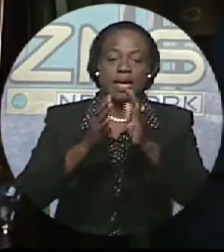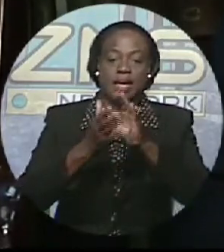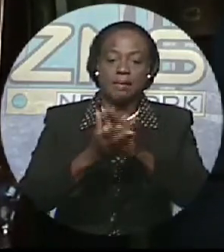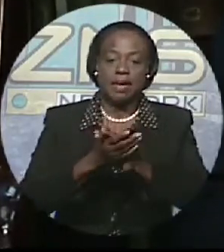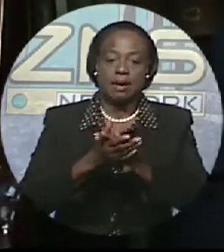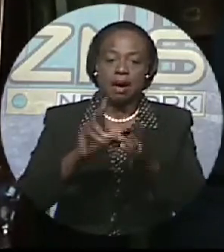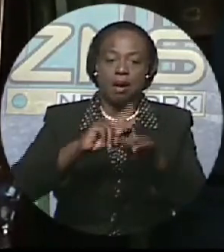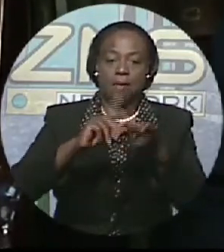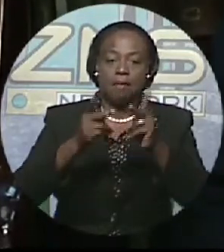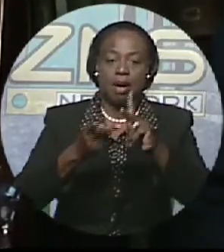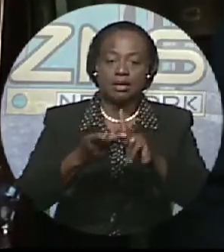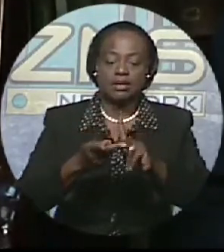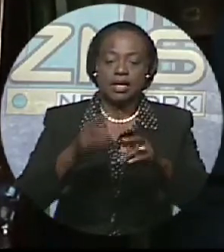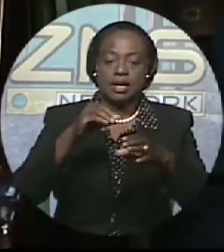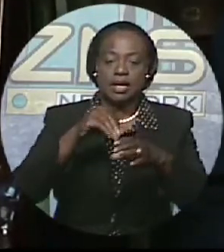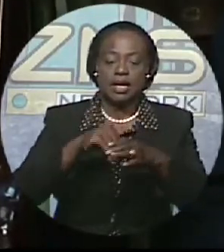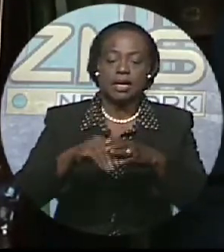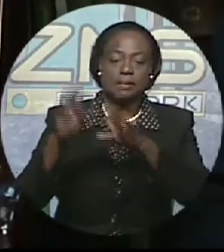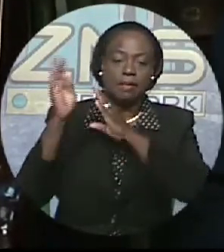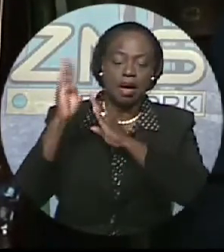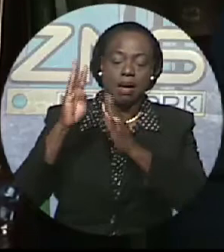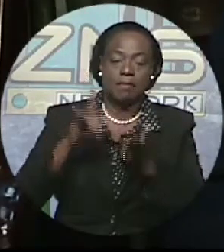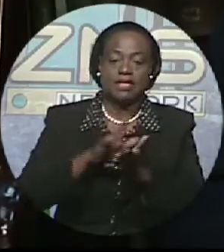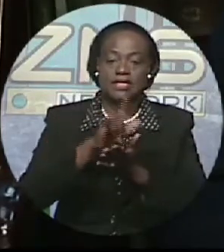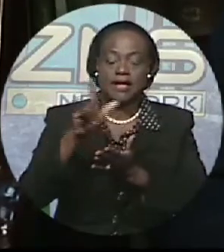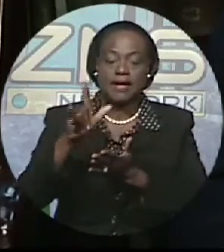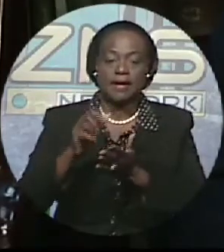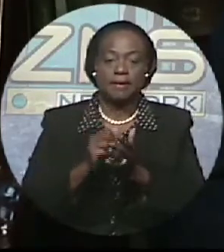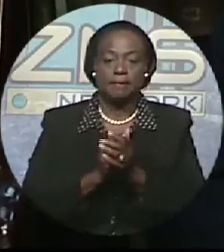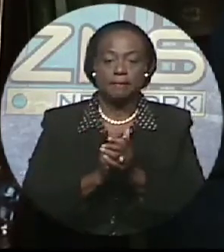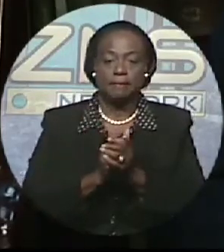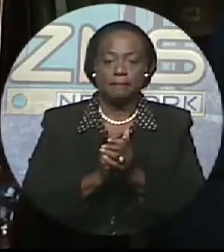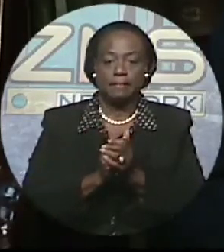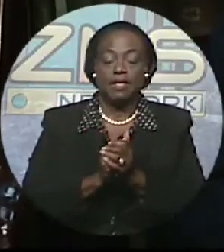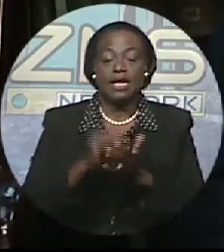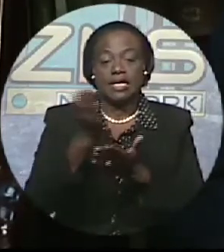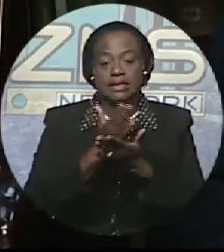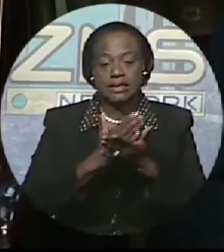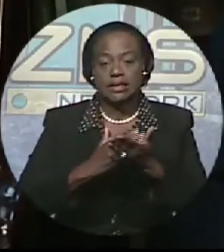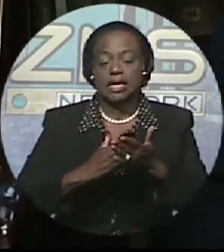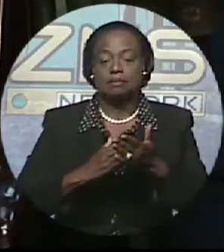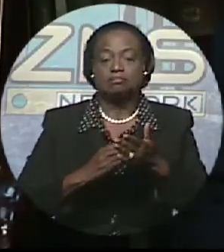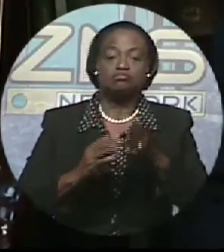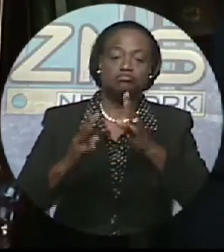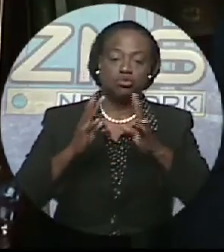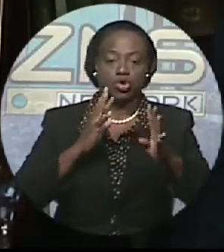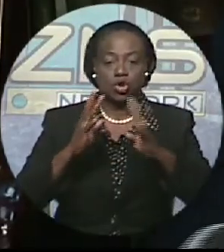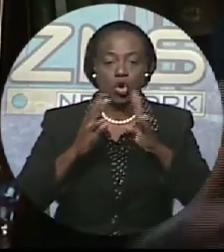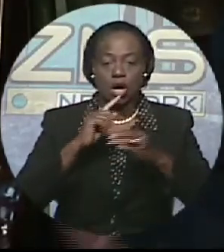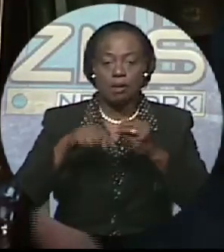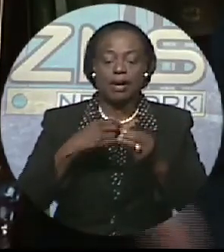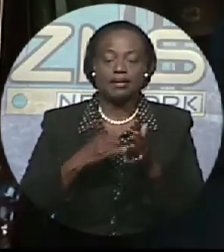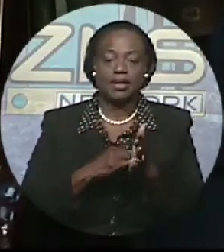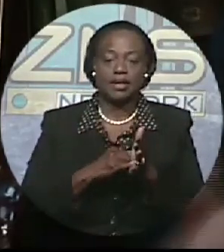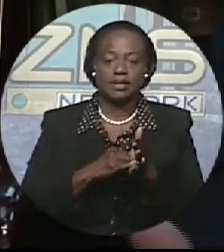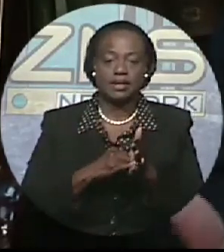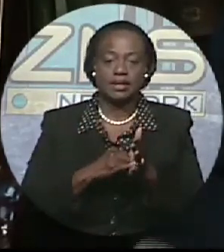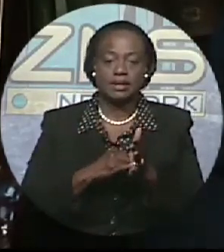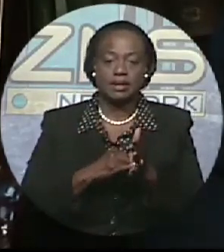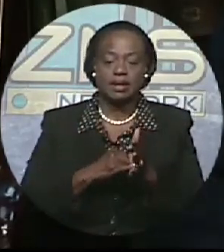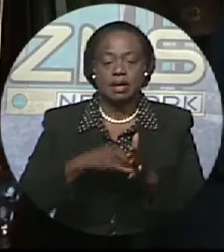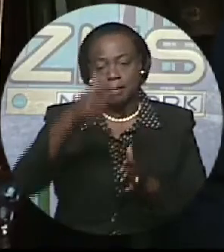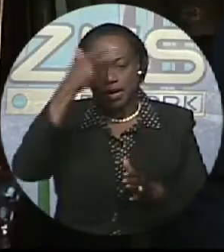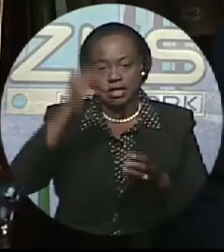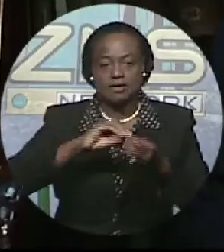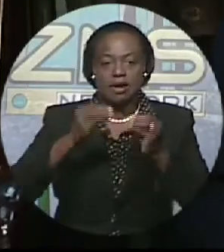Bahamasair in those ELIFs. We have had some preliminary discussions in respect to all of those, and because of the number of interest